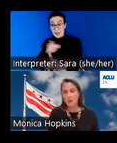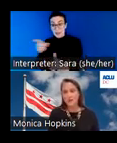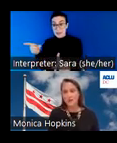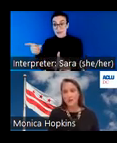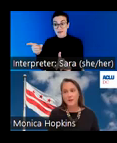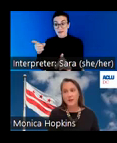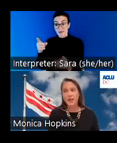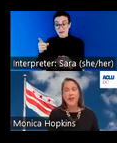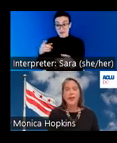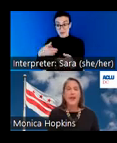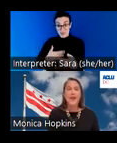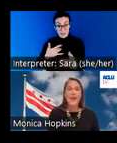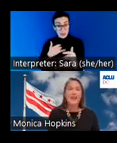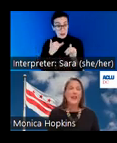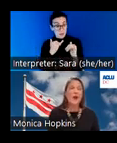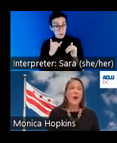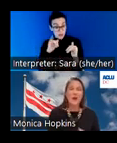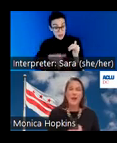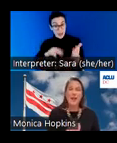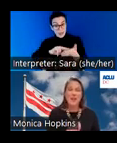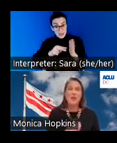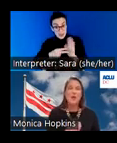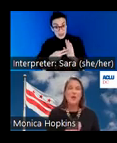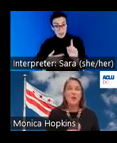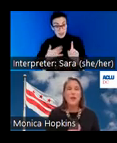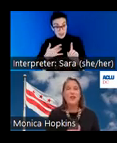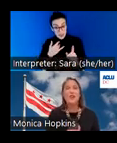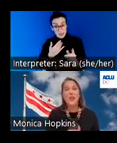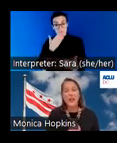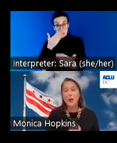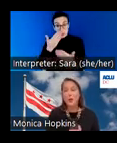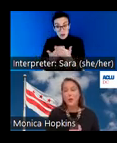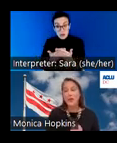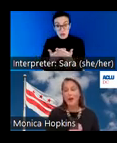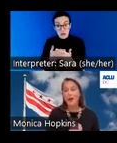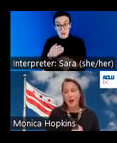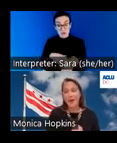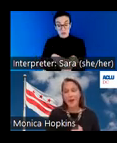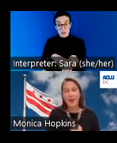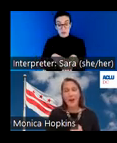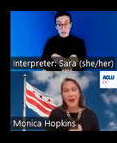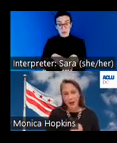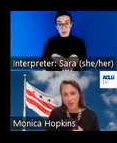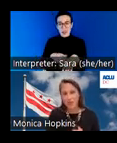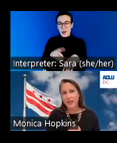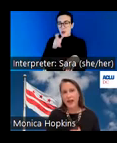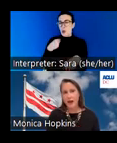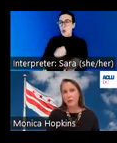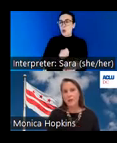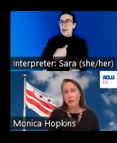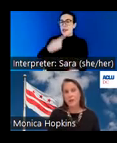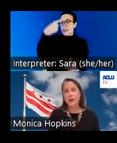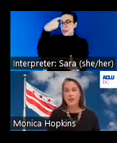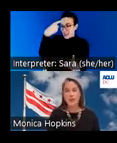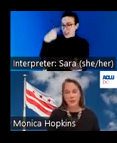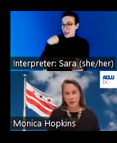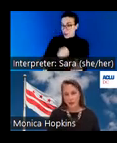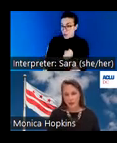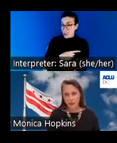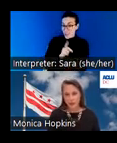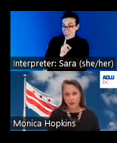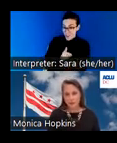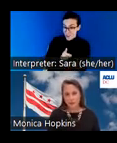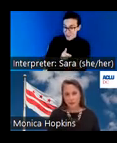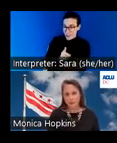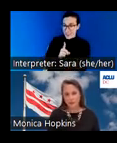serve? And is who we think we are actually how people